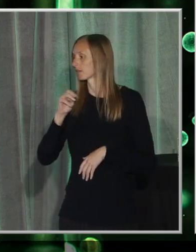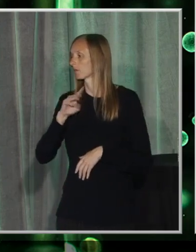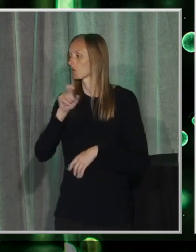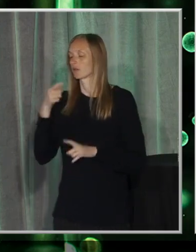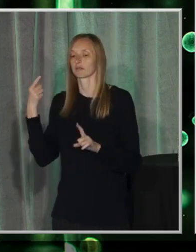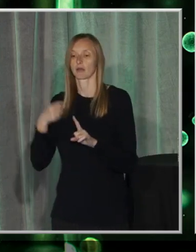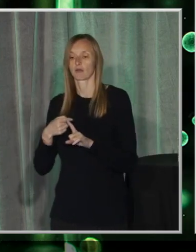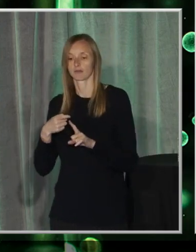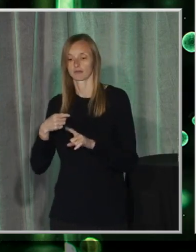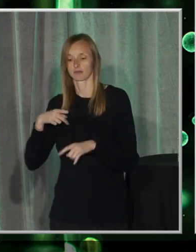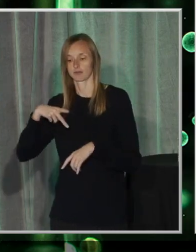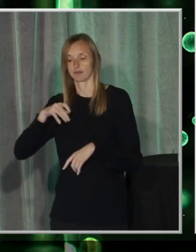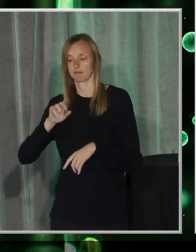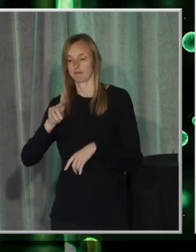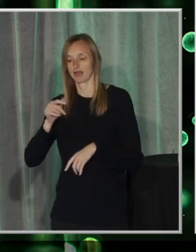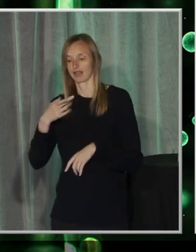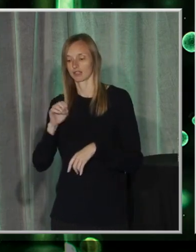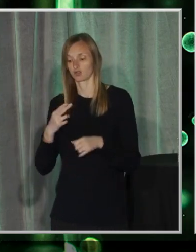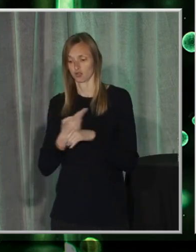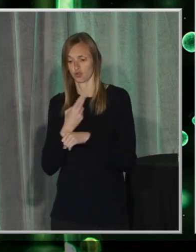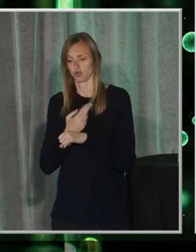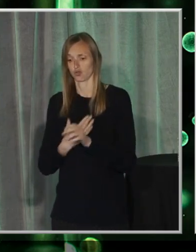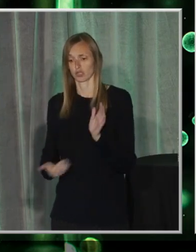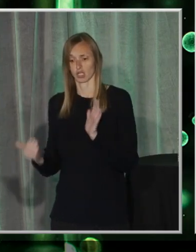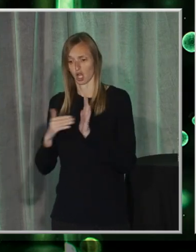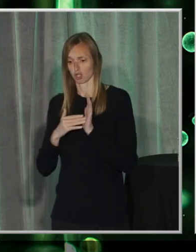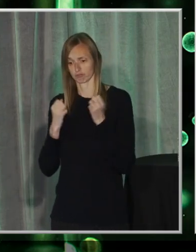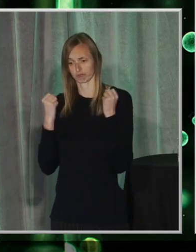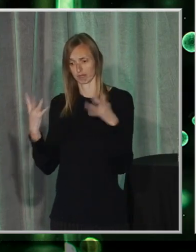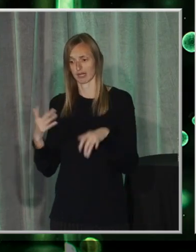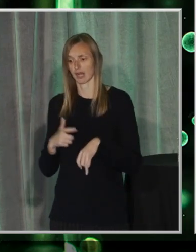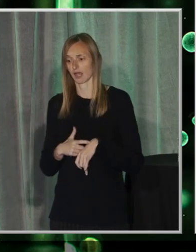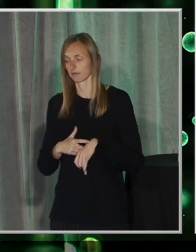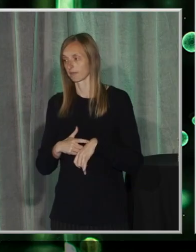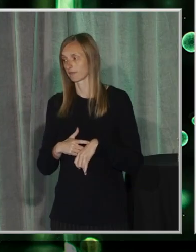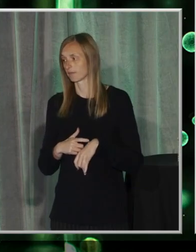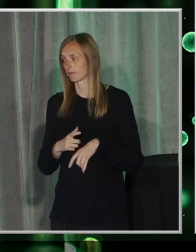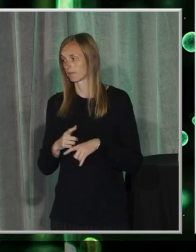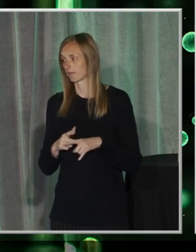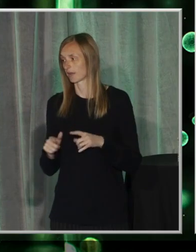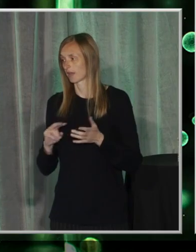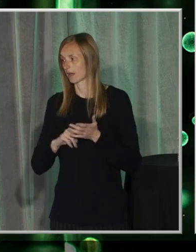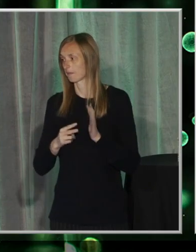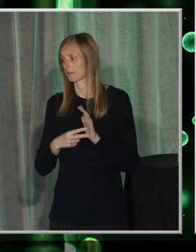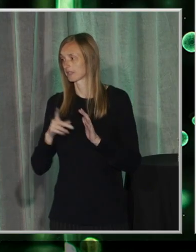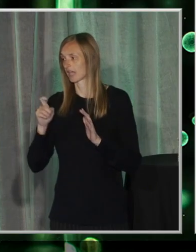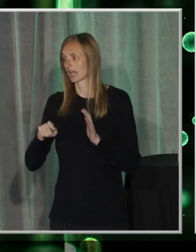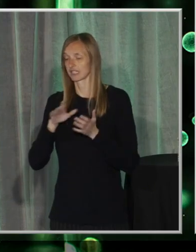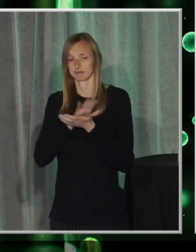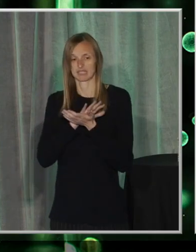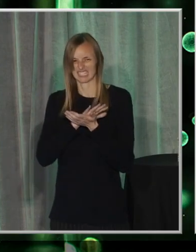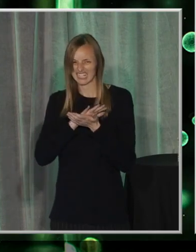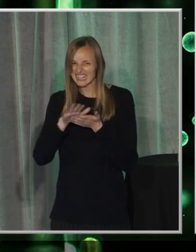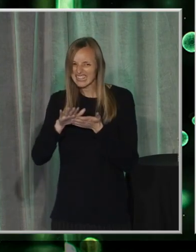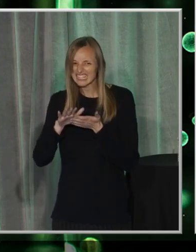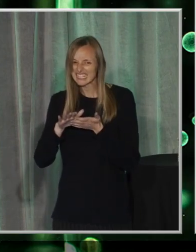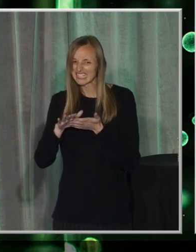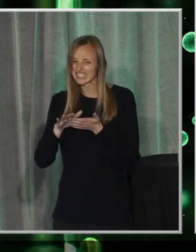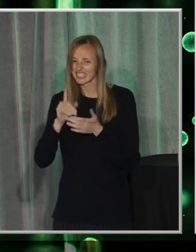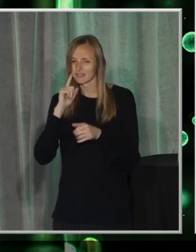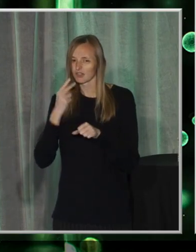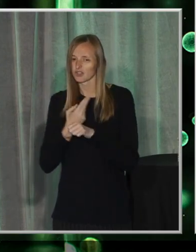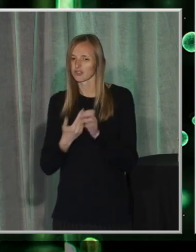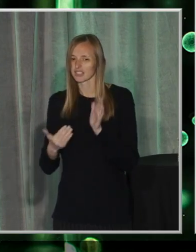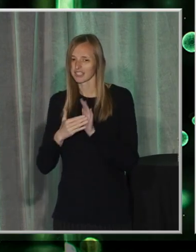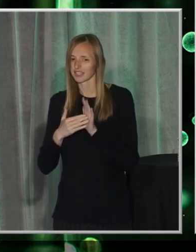You said it'd be reusable maybe dozens of times, but that means it has to be cleaned. Yes. And that means